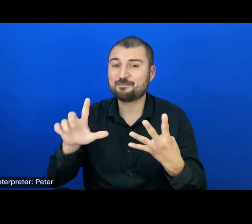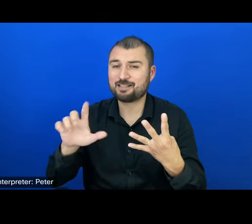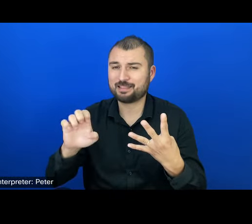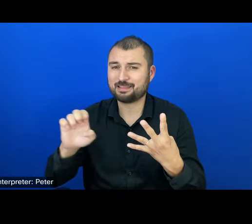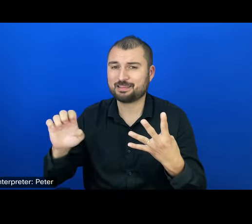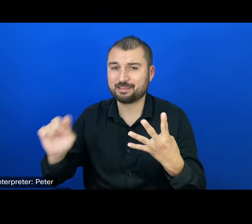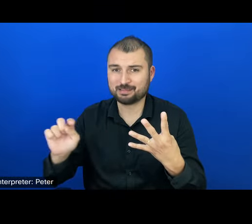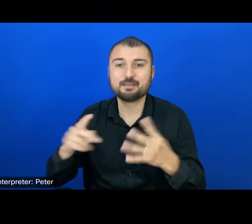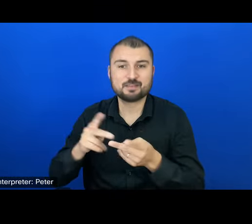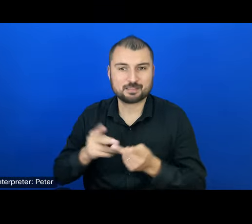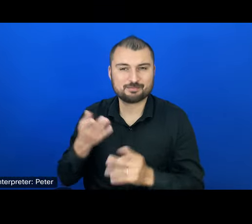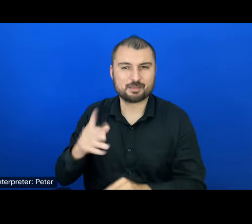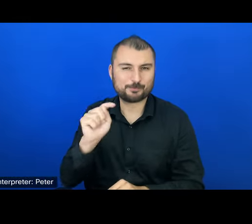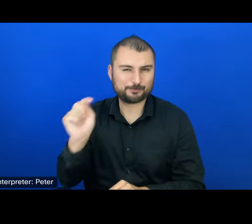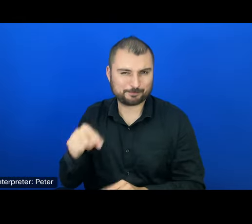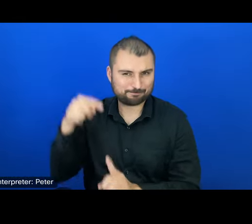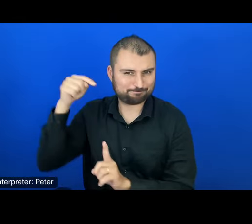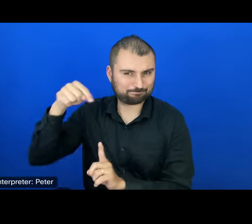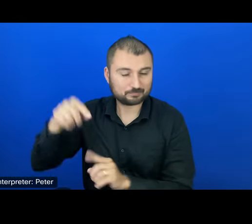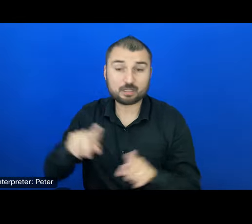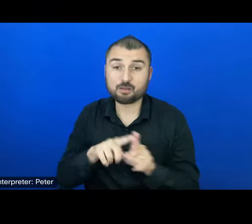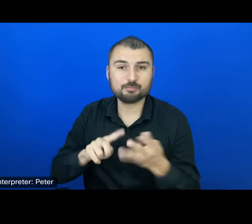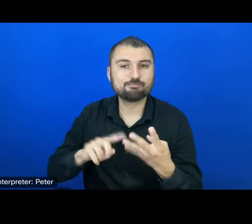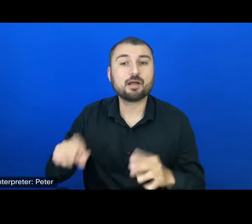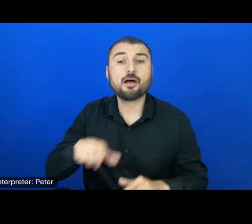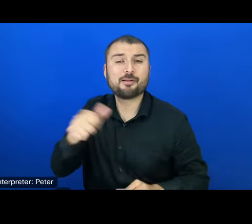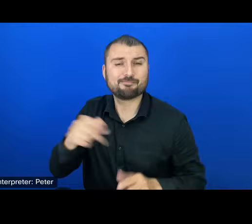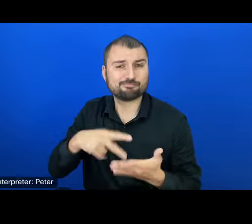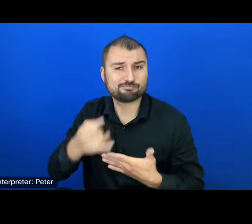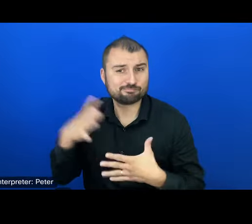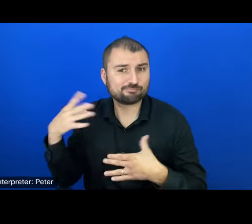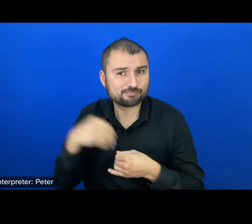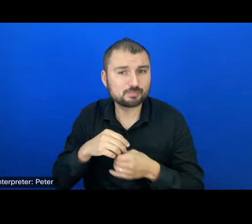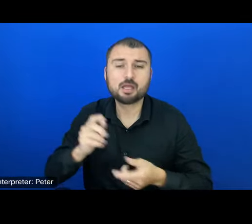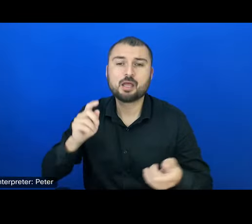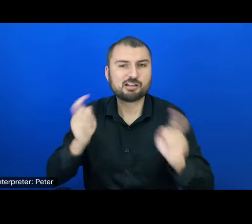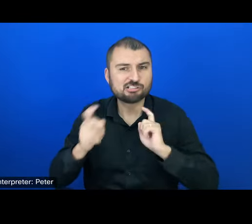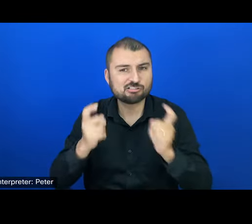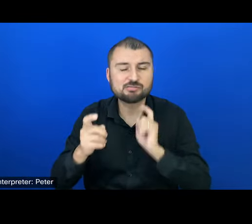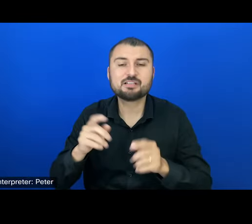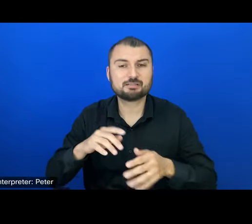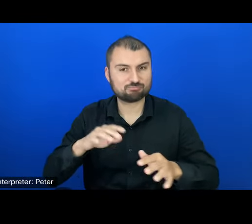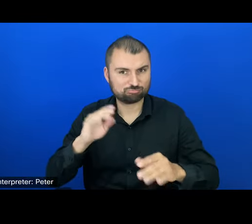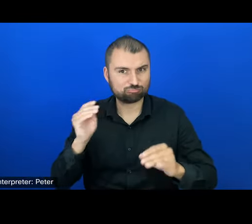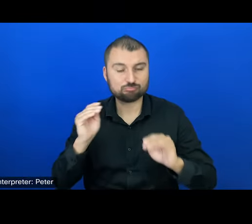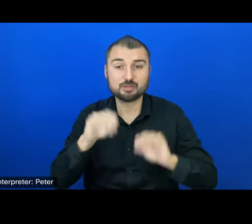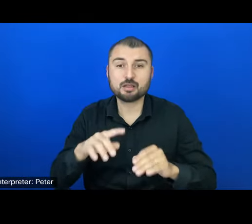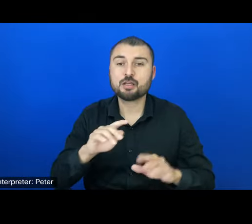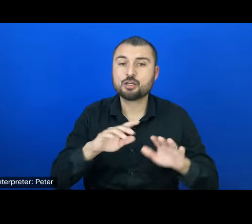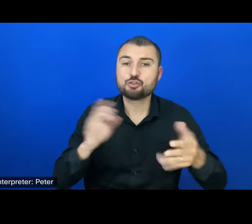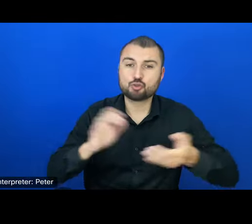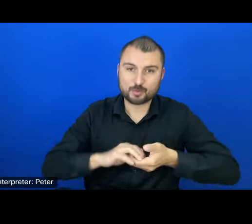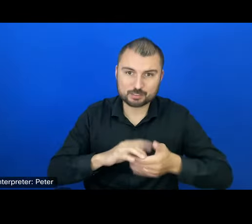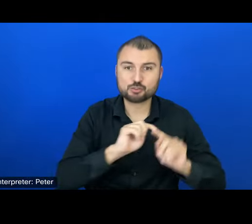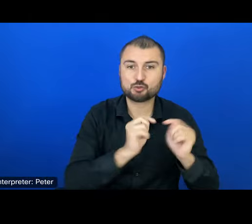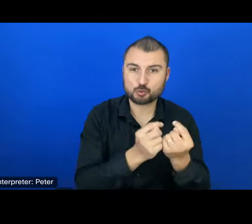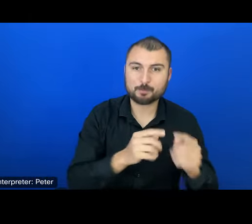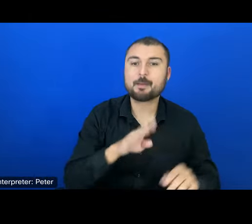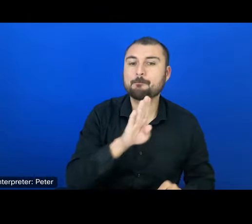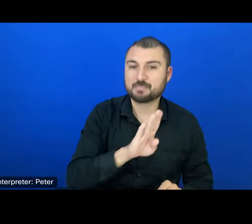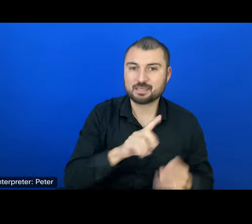here in Topeka. And also other projects include reconfiguration of the joint Troop B and N facility